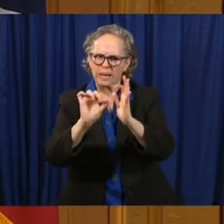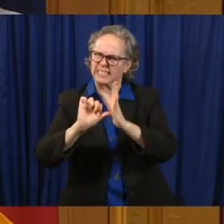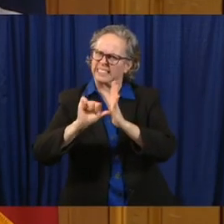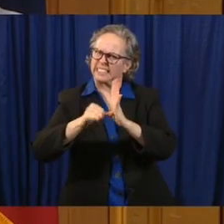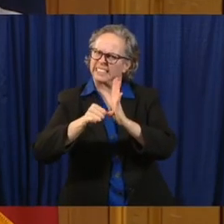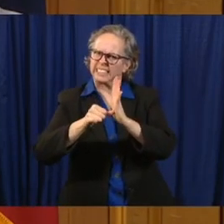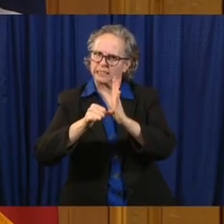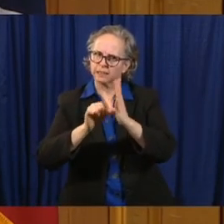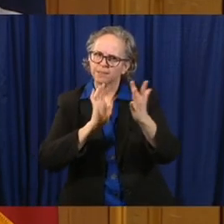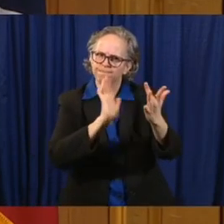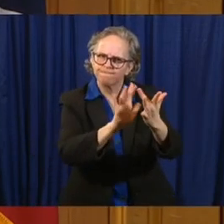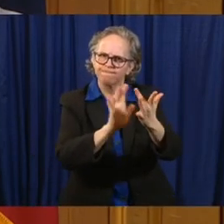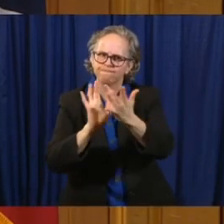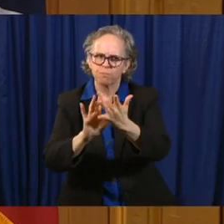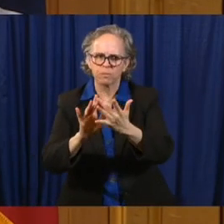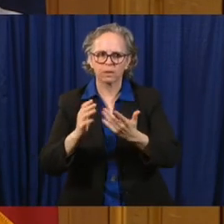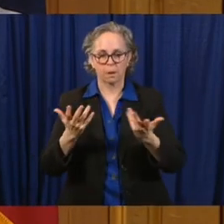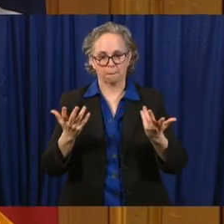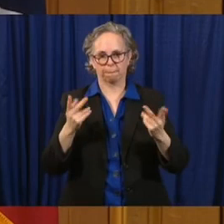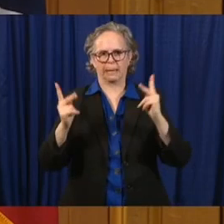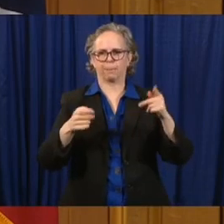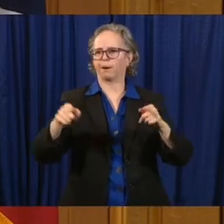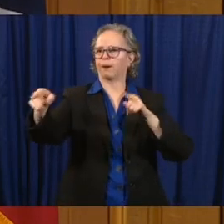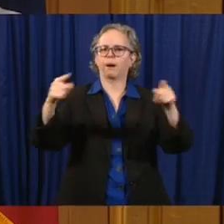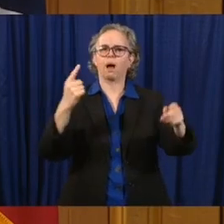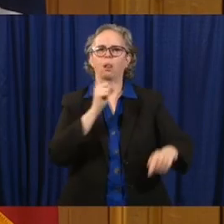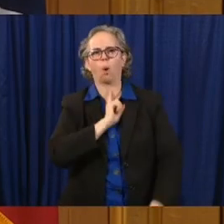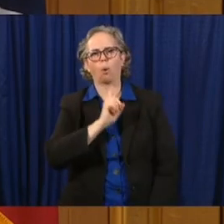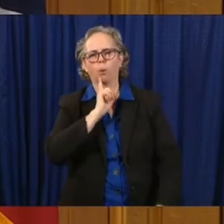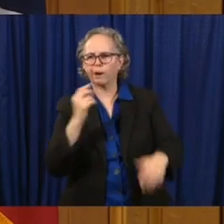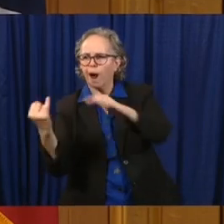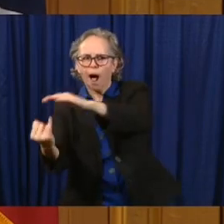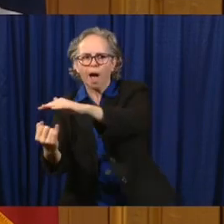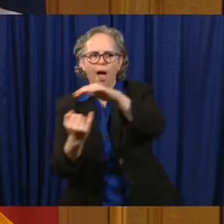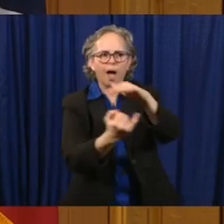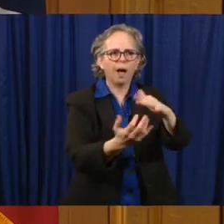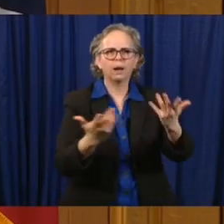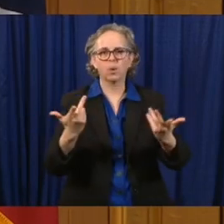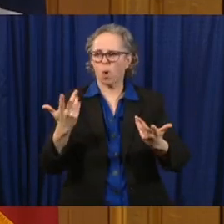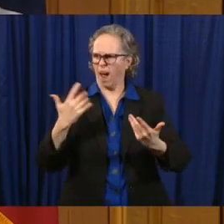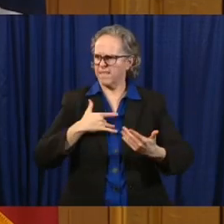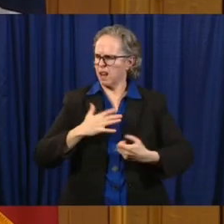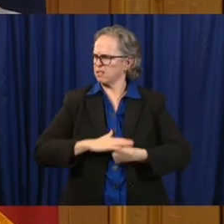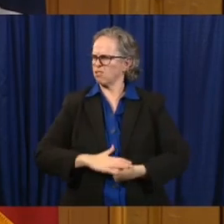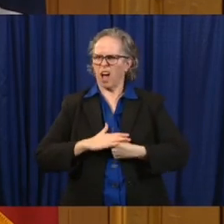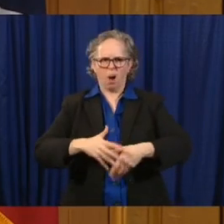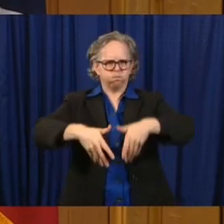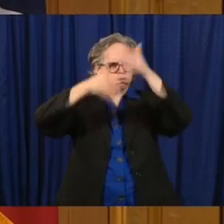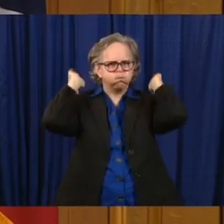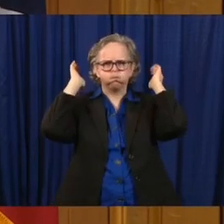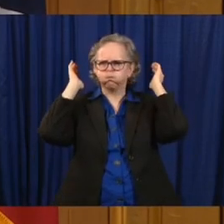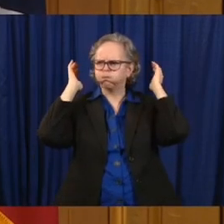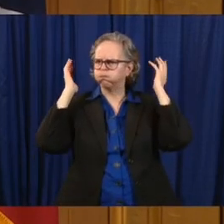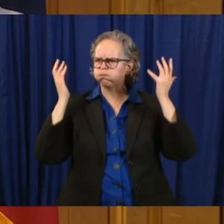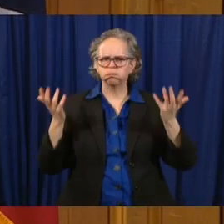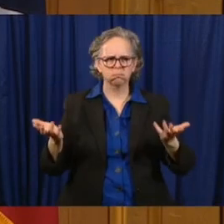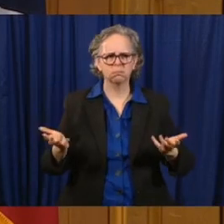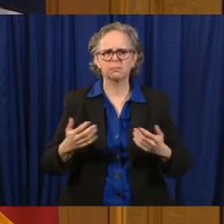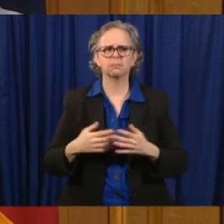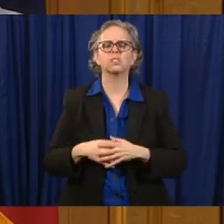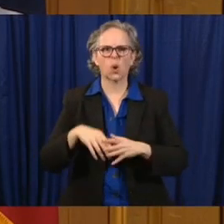of isolation, but that personal connection reduces stress and anxiety as well. So this is a good thing for all of us to try to